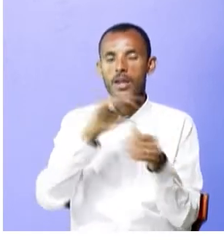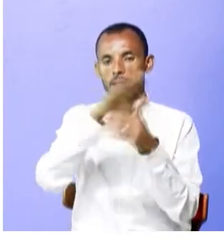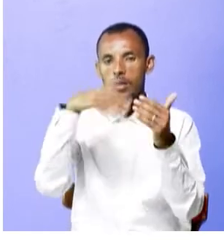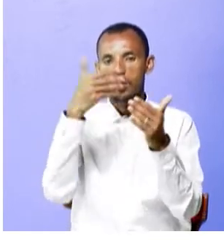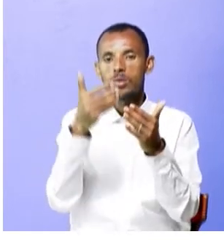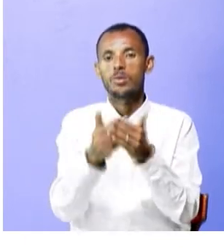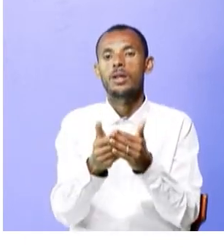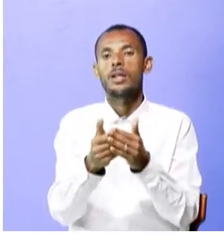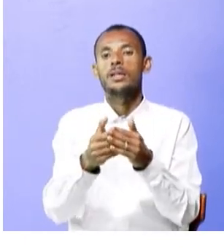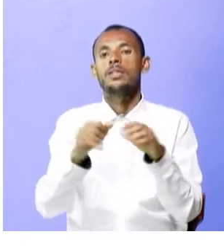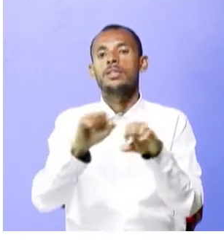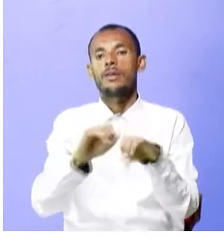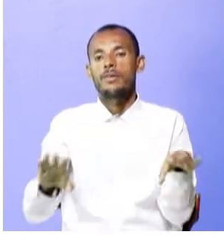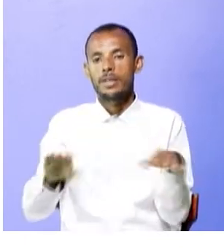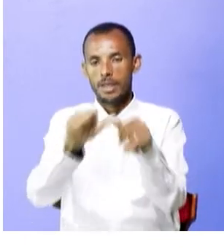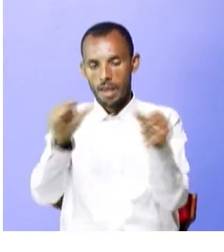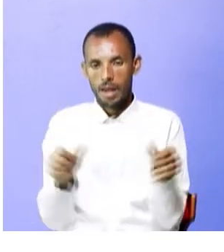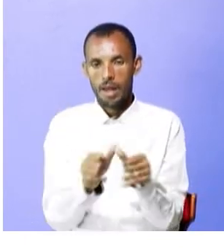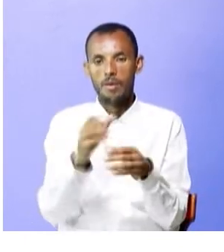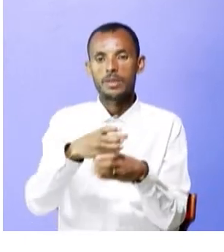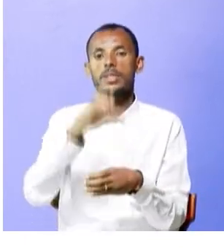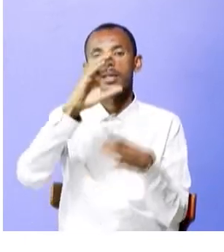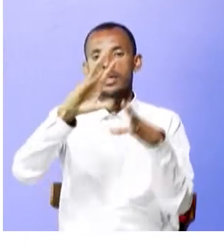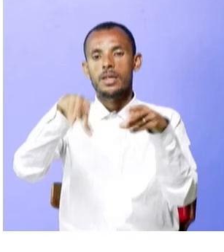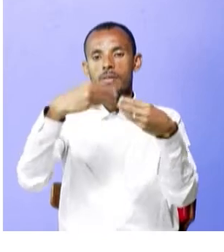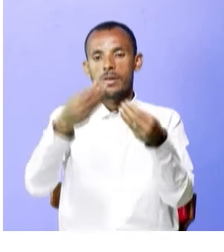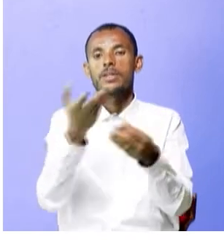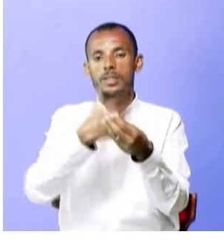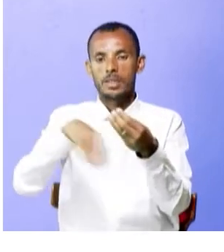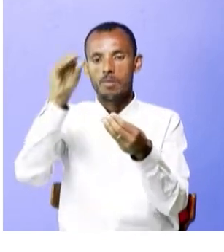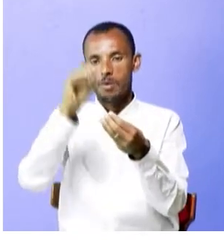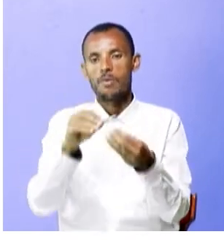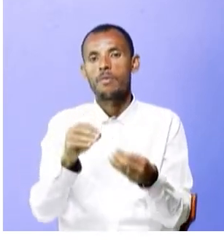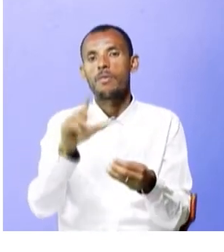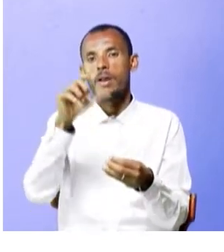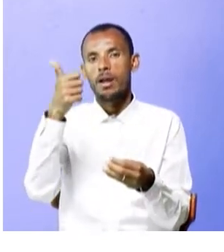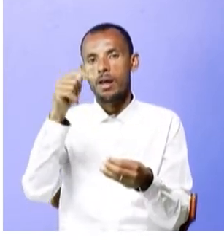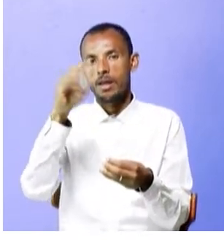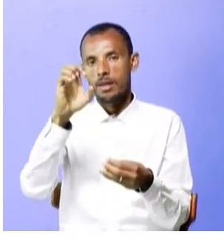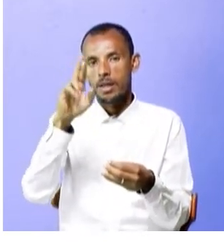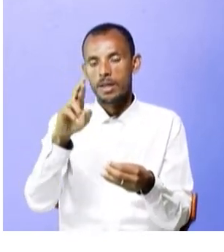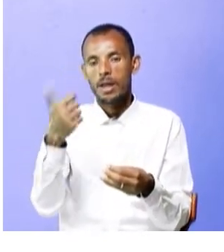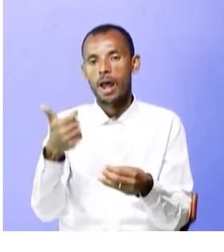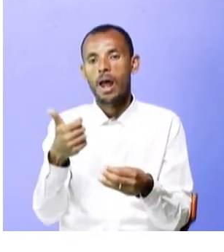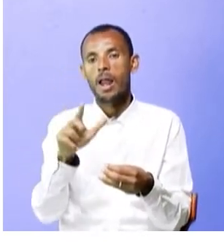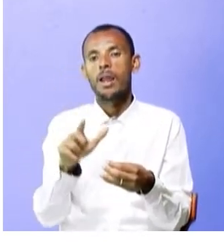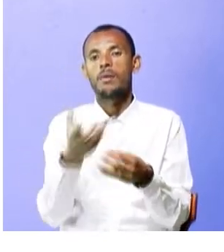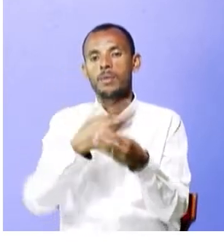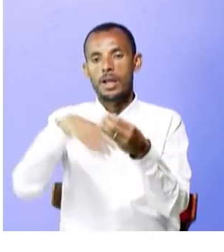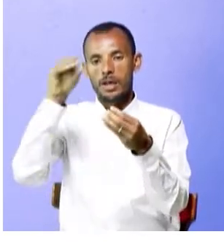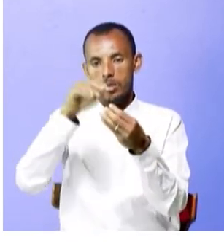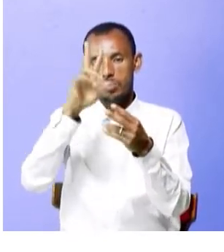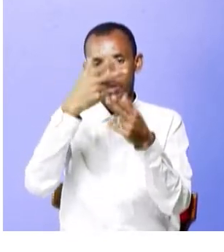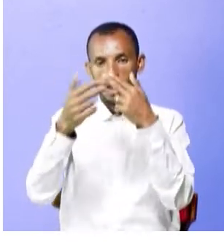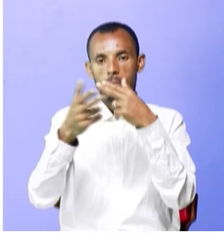area of a cylinder is given by the sum of the lateral surface area plus 2 times